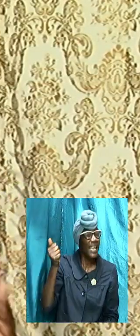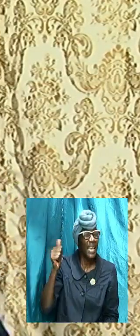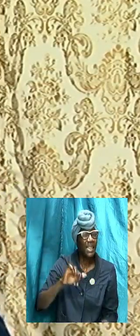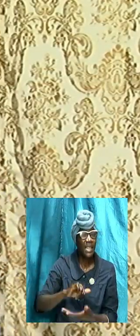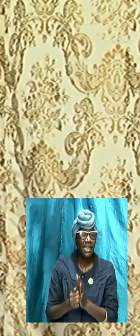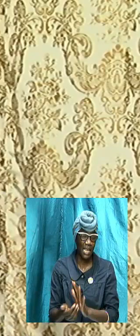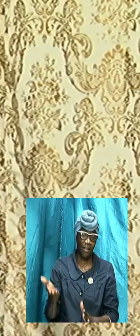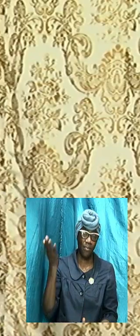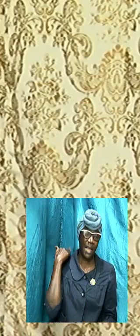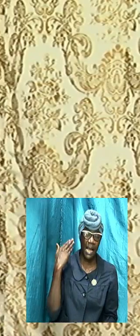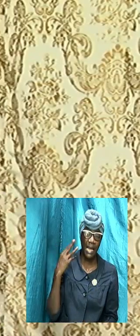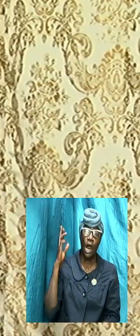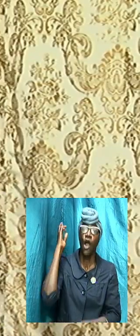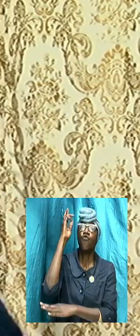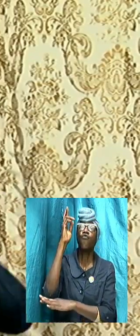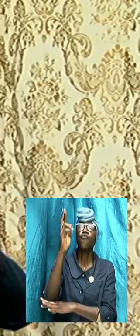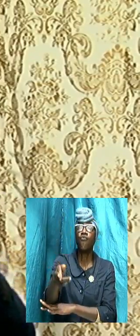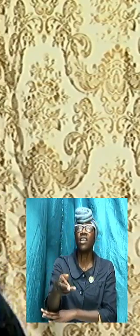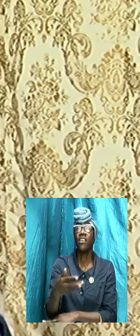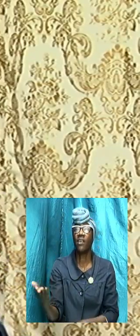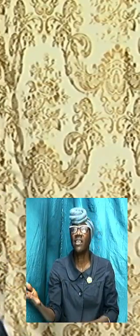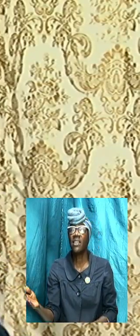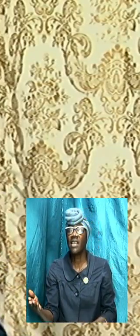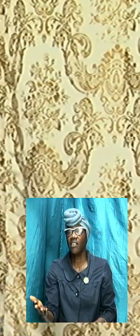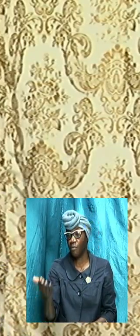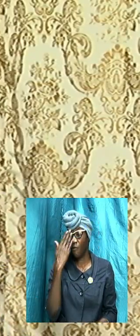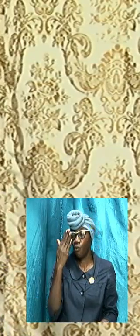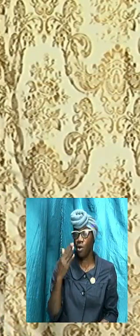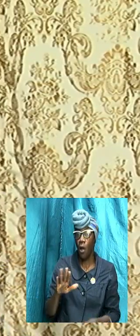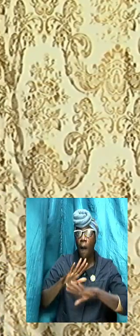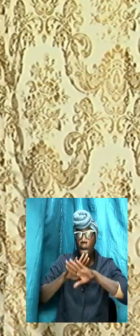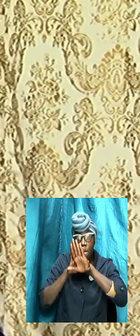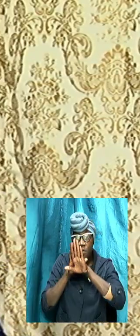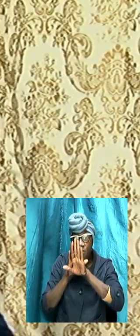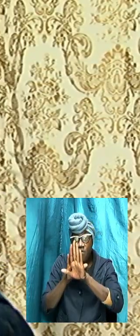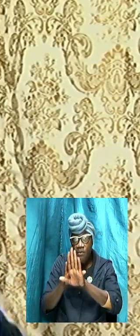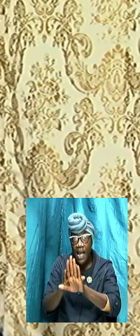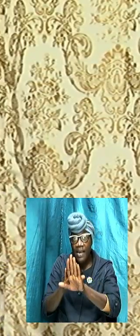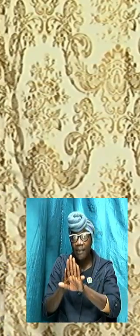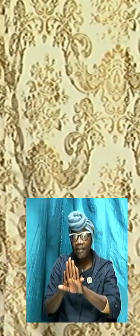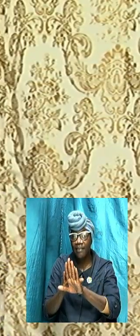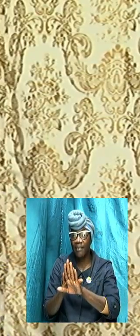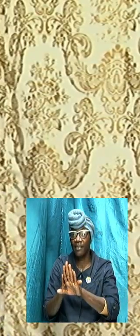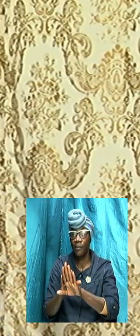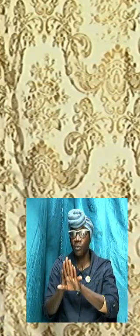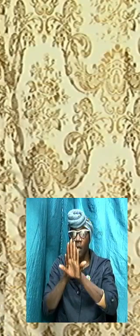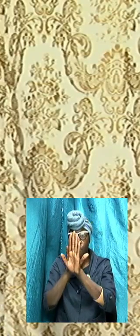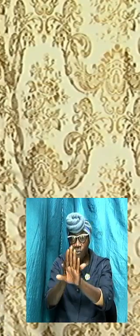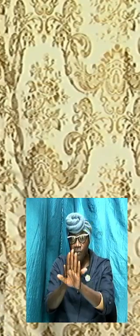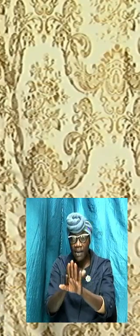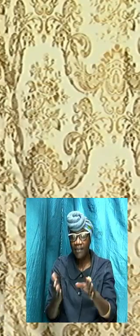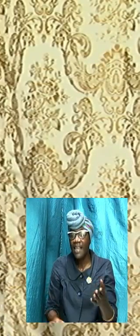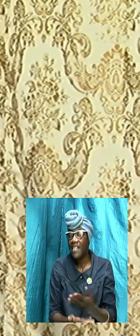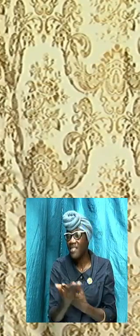Reach for those things which are before you. Press towards the mark. Because there is a prize. There is a prize. There